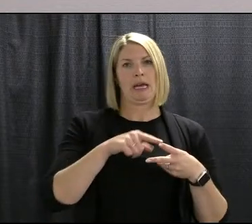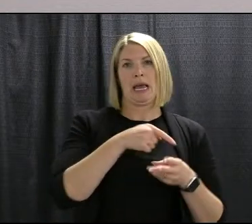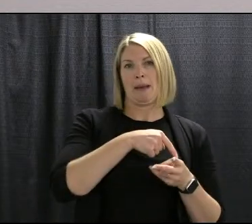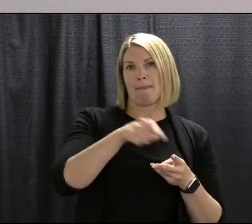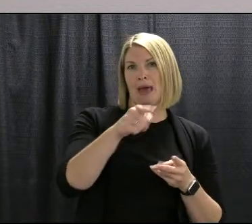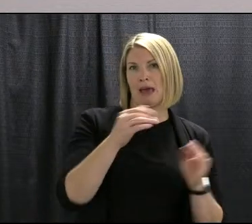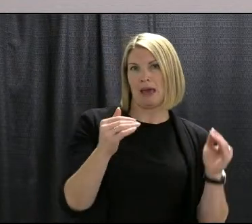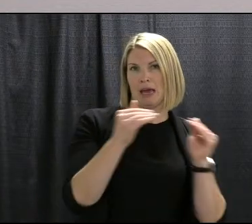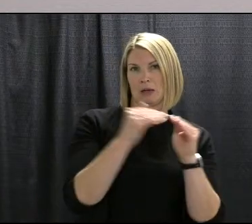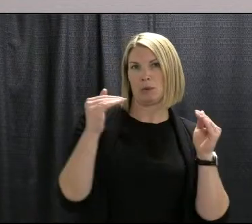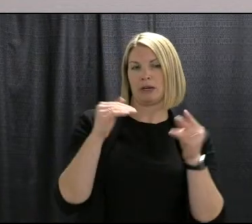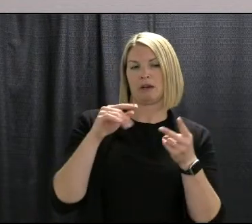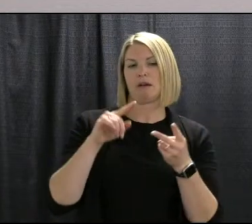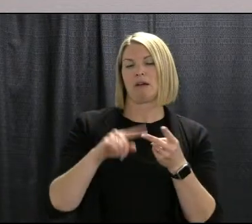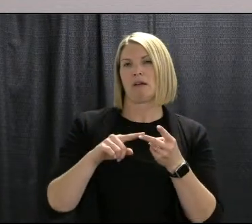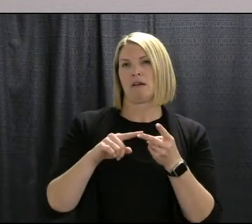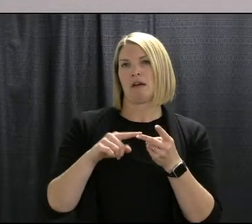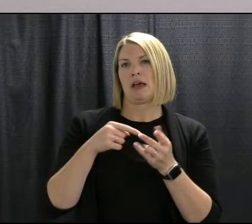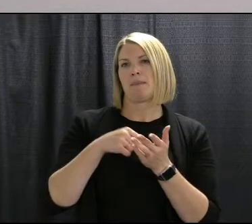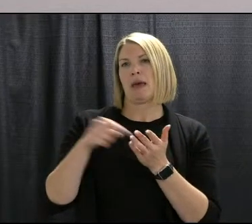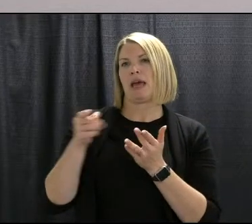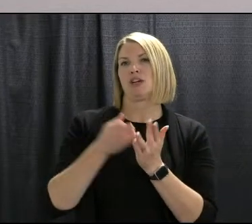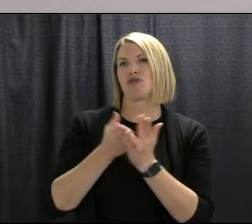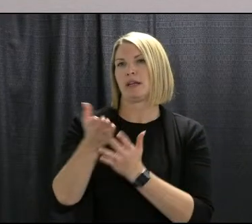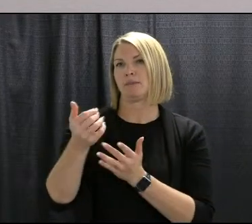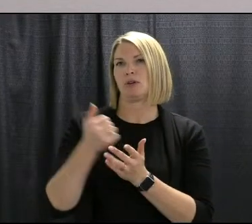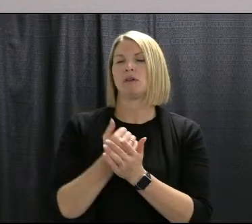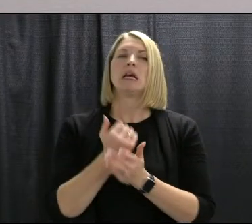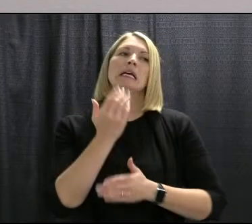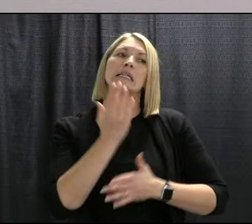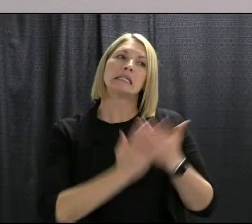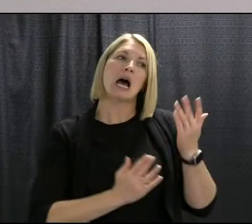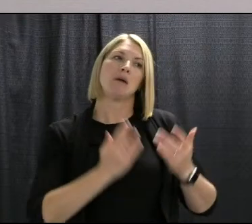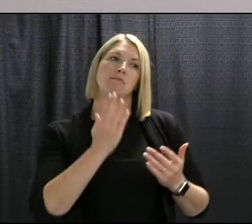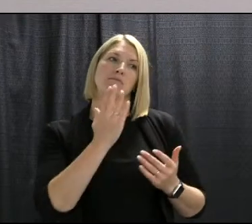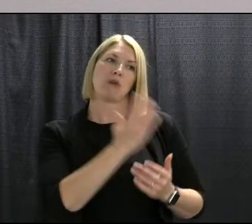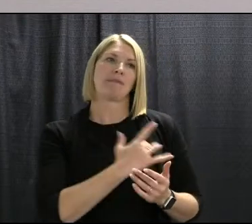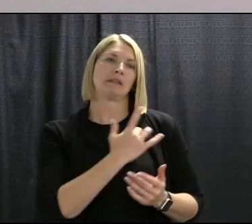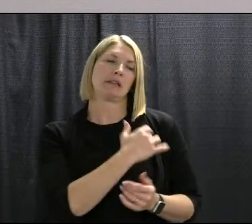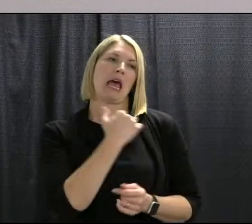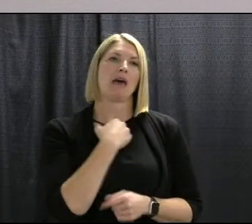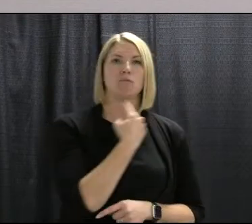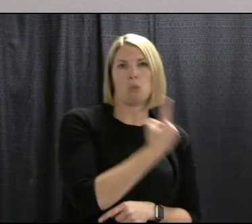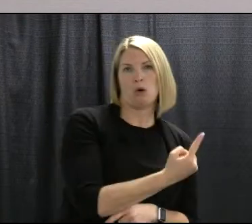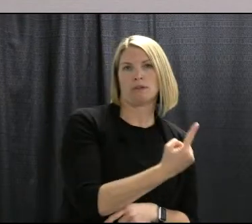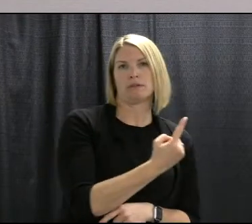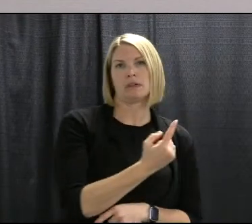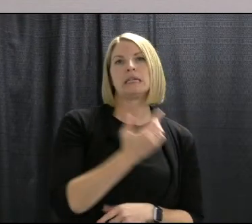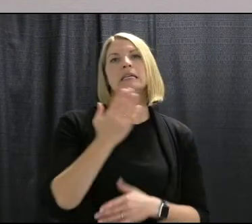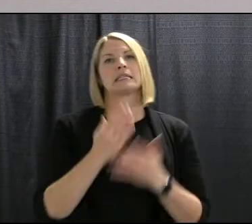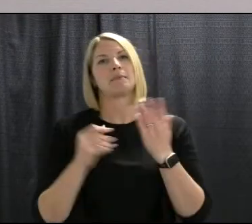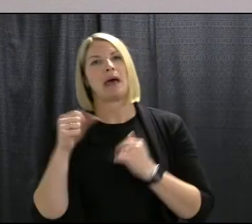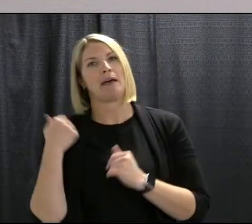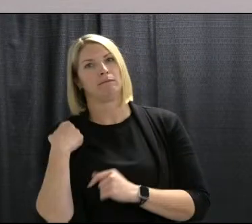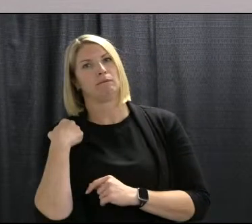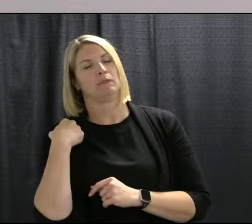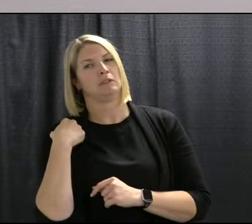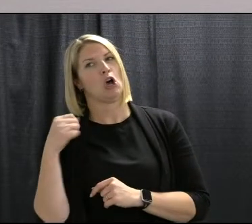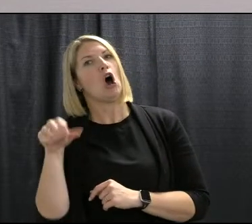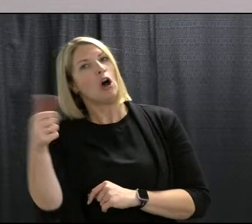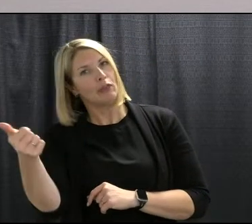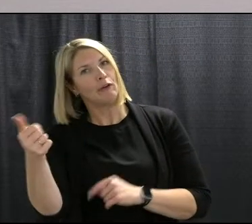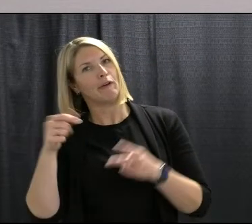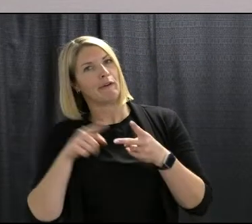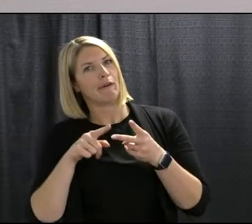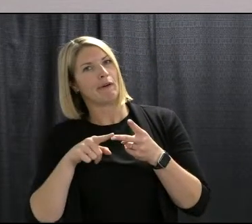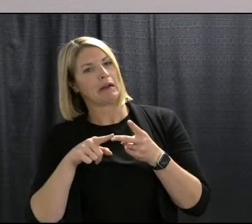jurisdictions that have some that have both, some not proclaimed. This takes both of that. It moves and puts a pay equity officer,